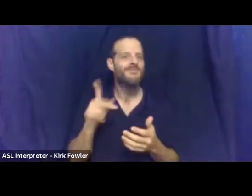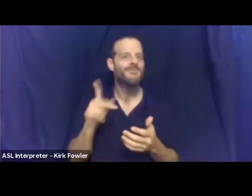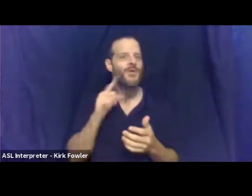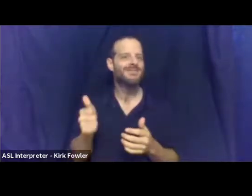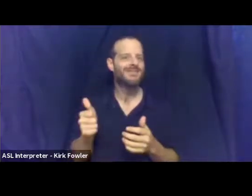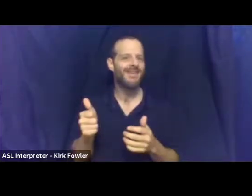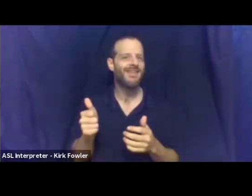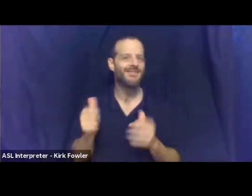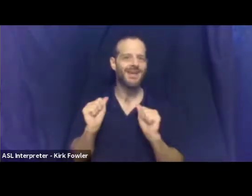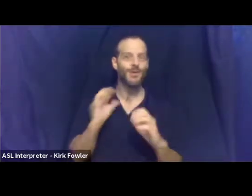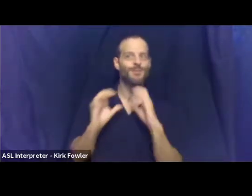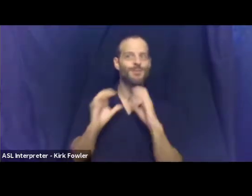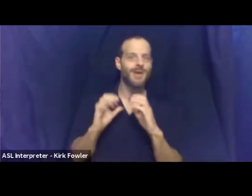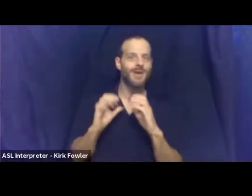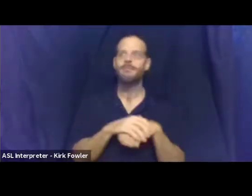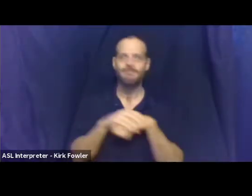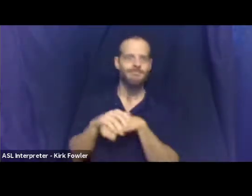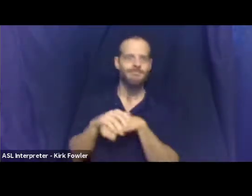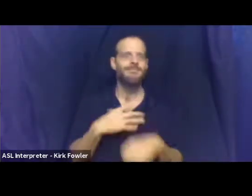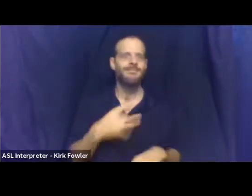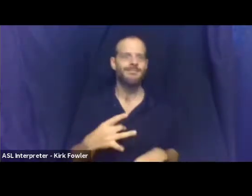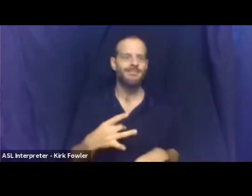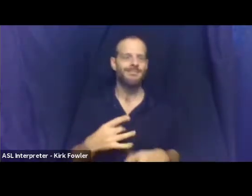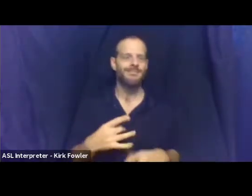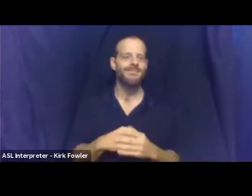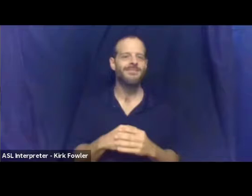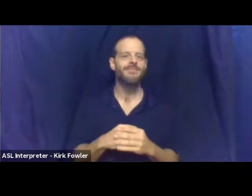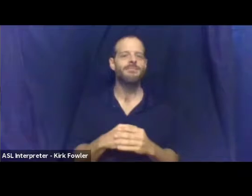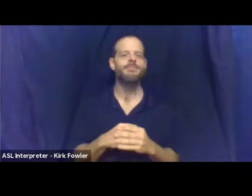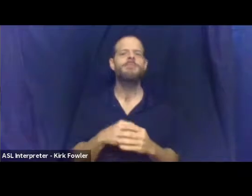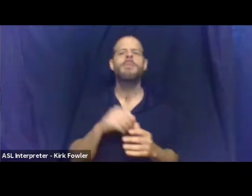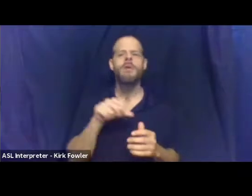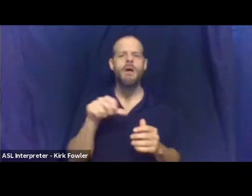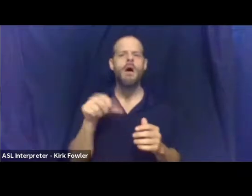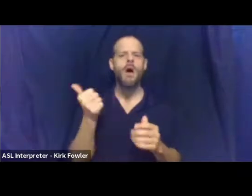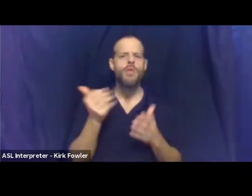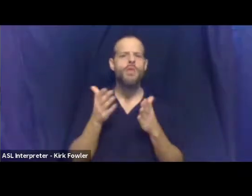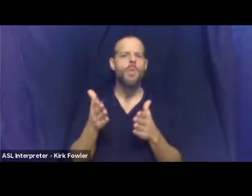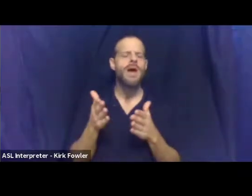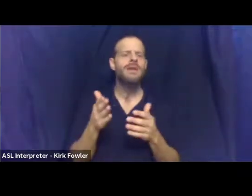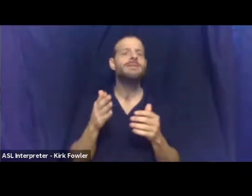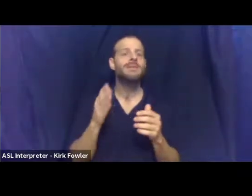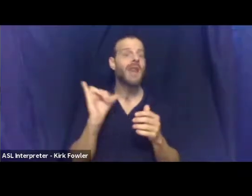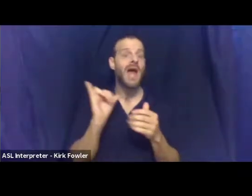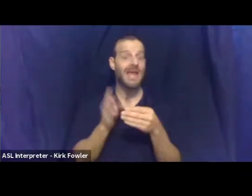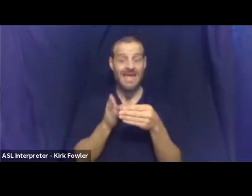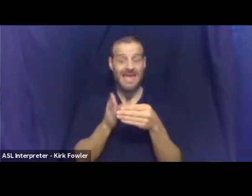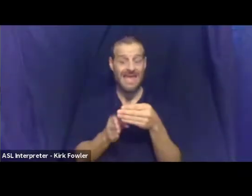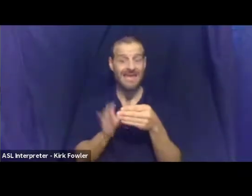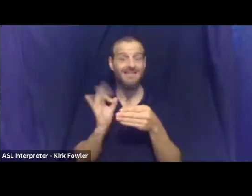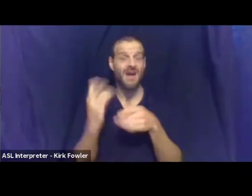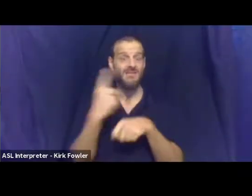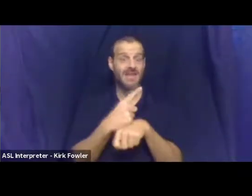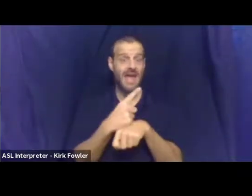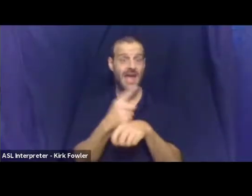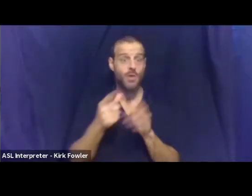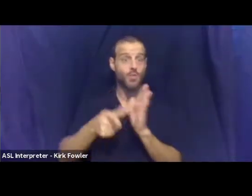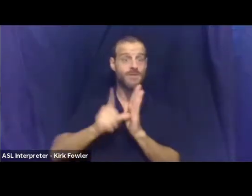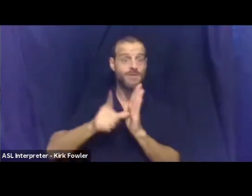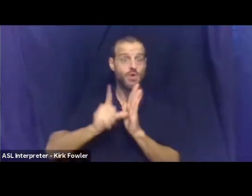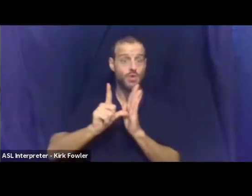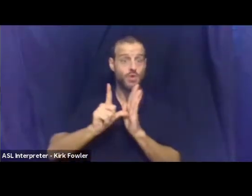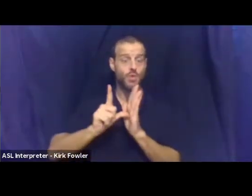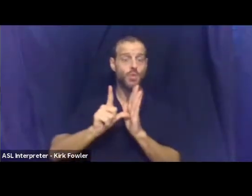yeah, there are different ways that they can recall it again, doing that end of the day review. If you're just starting to introduce like a weekly or a daily calendar